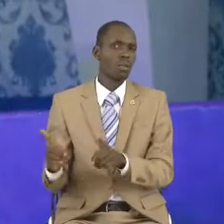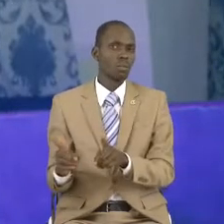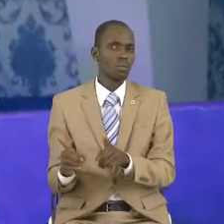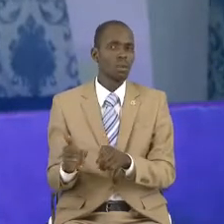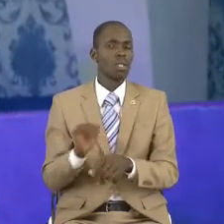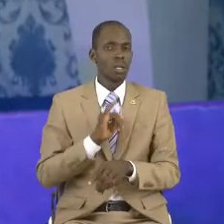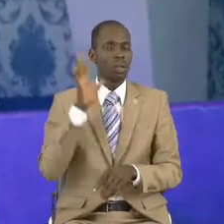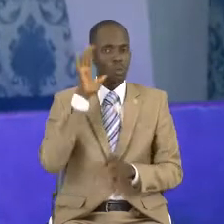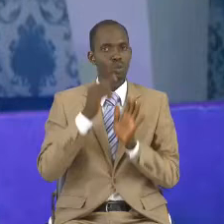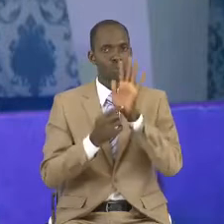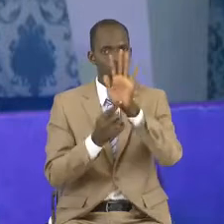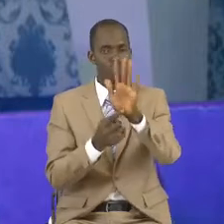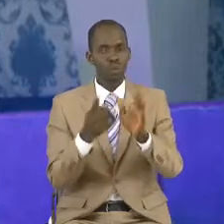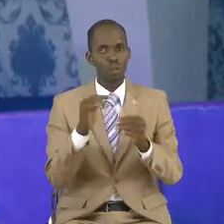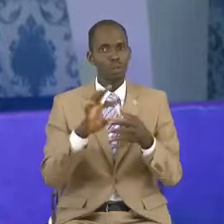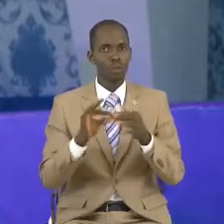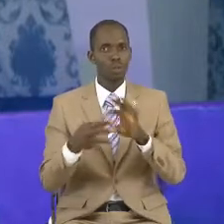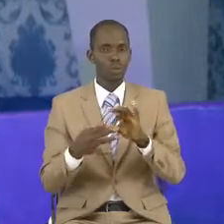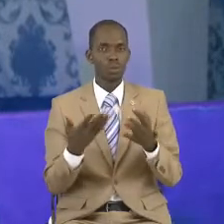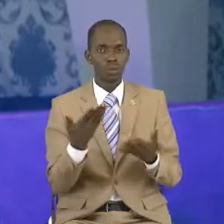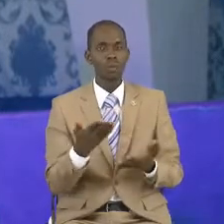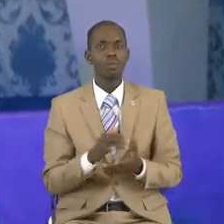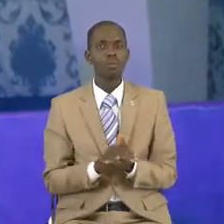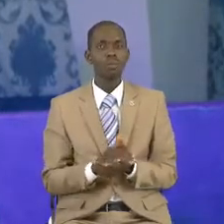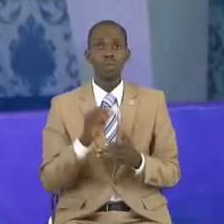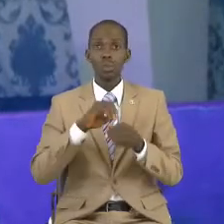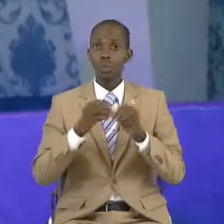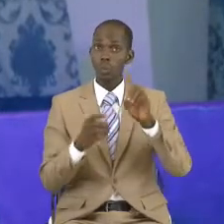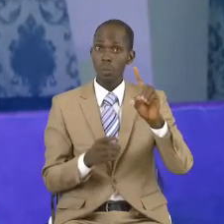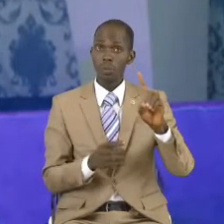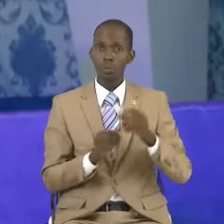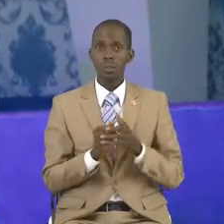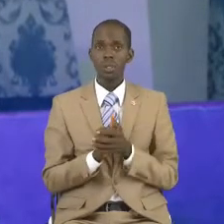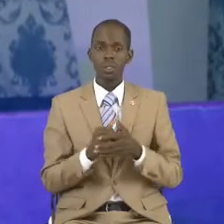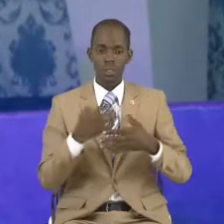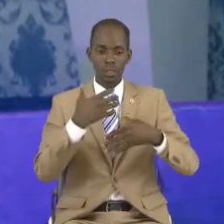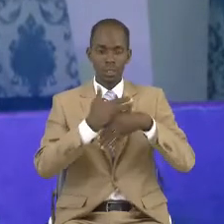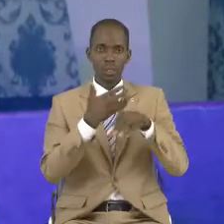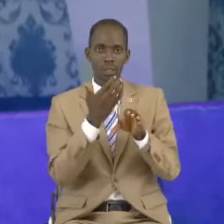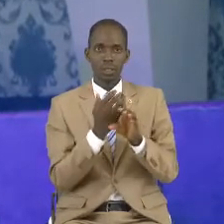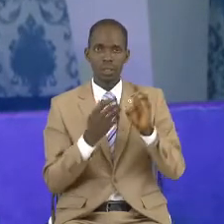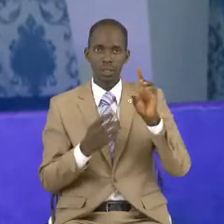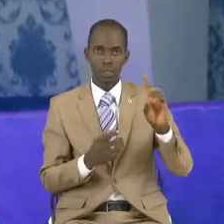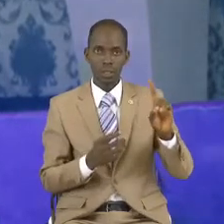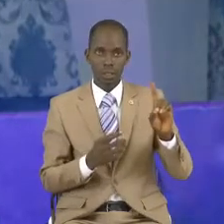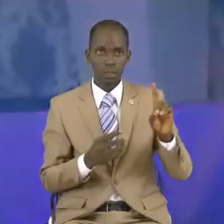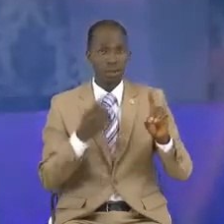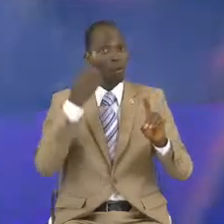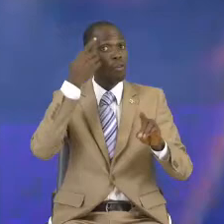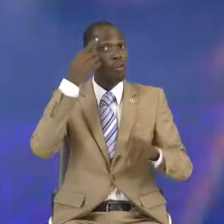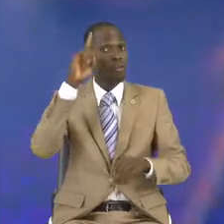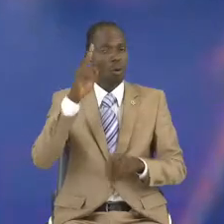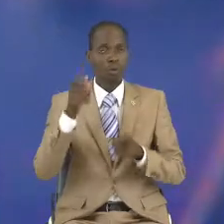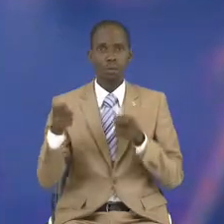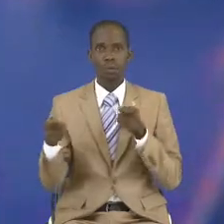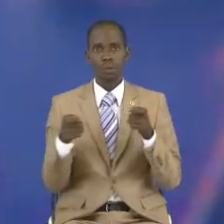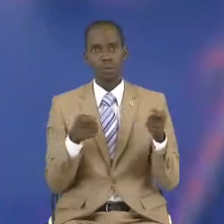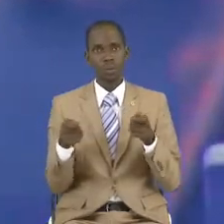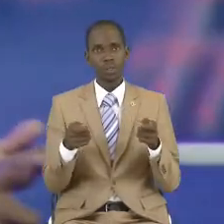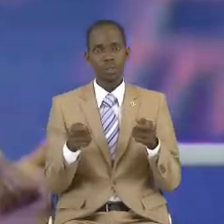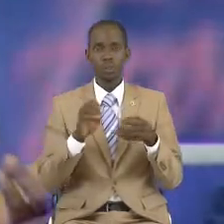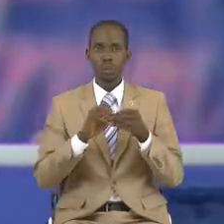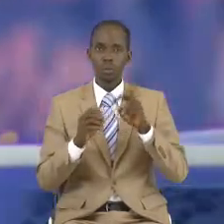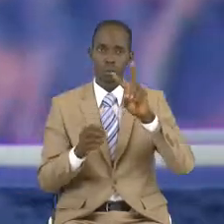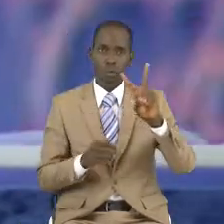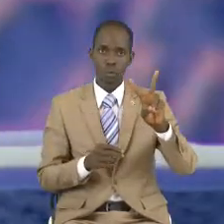the story number one created for dominion number two